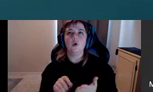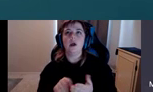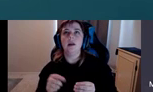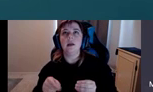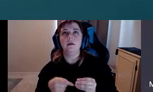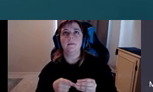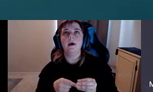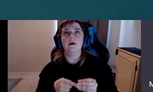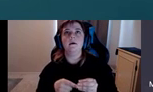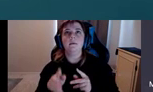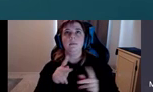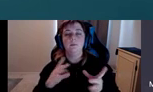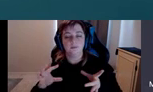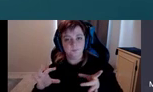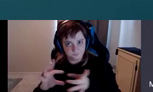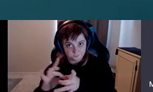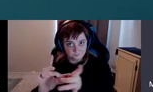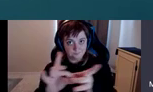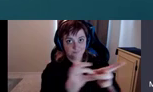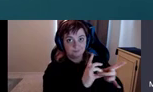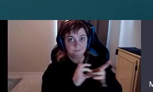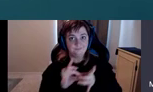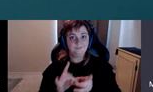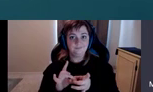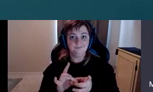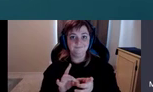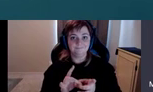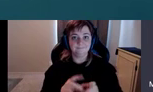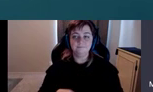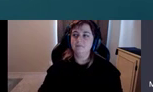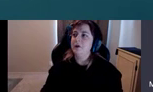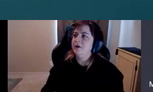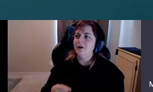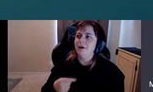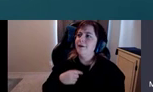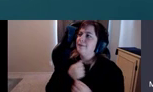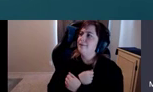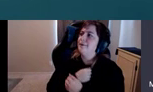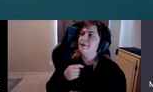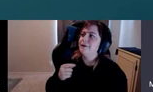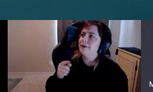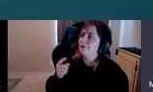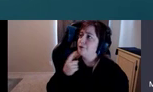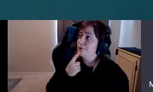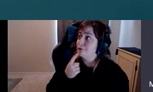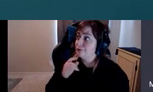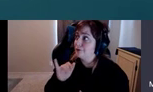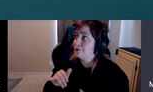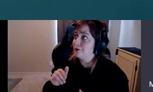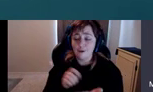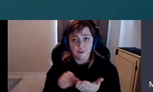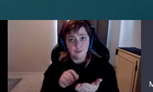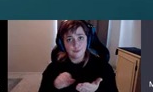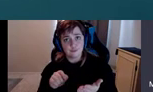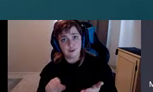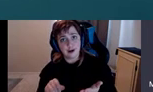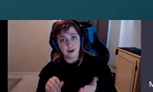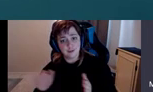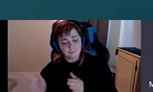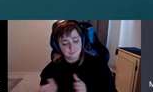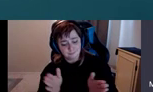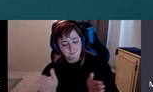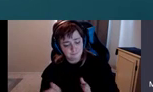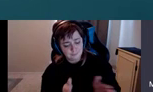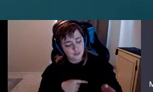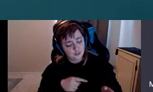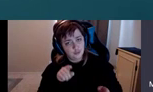connecting us. I really love that you said that. And writing often is a process by which you